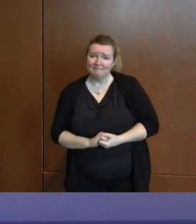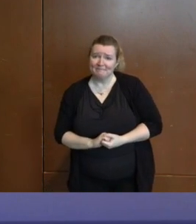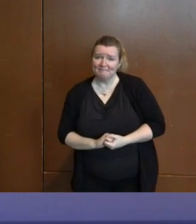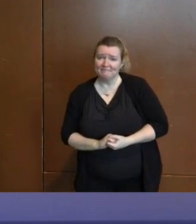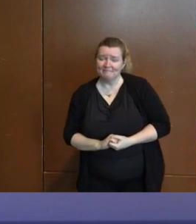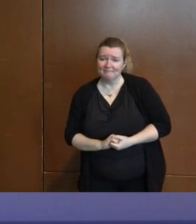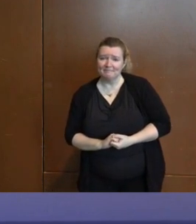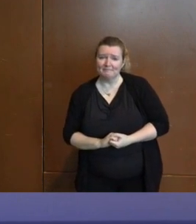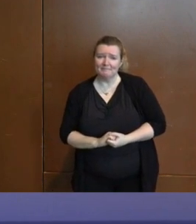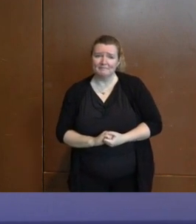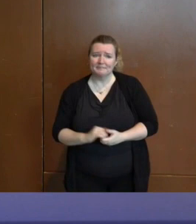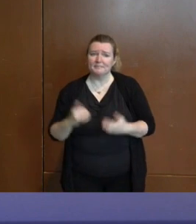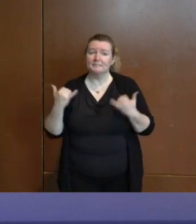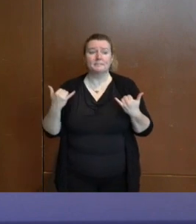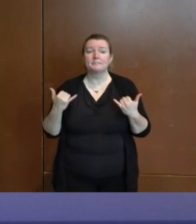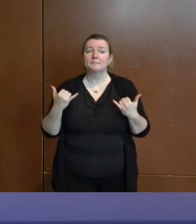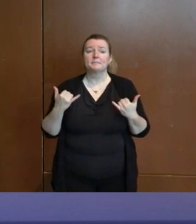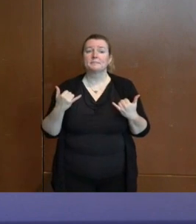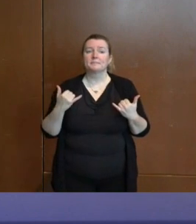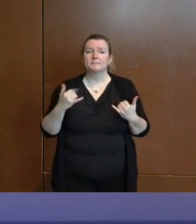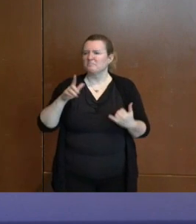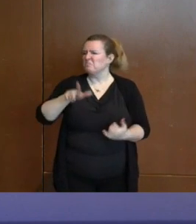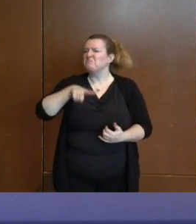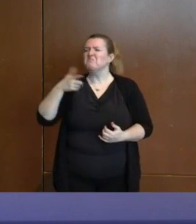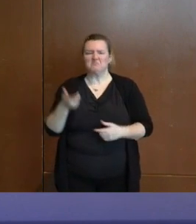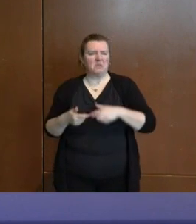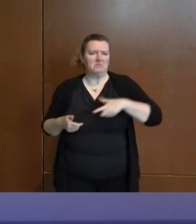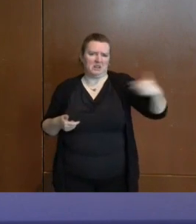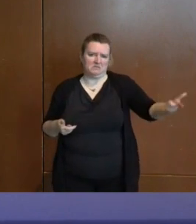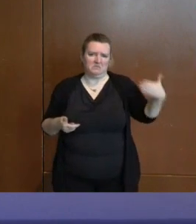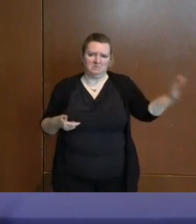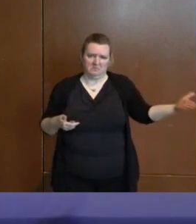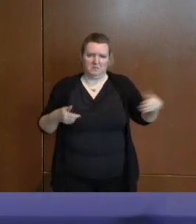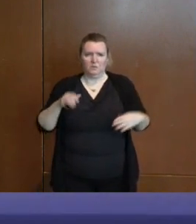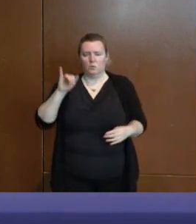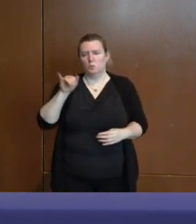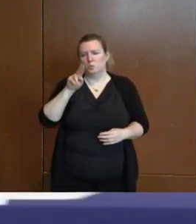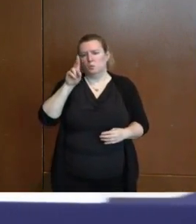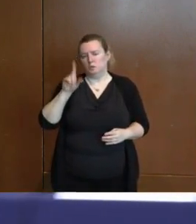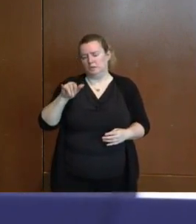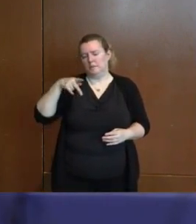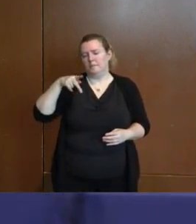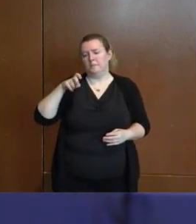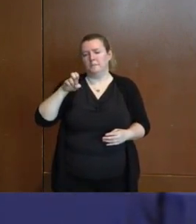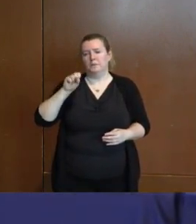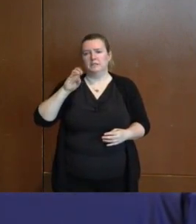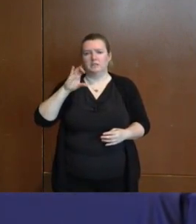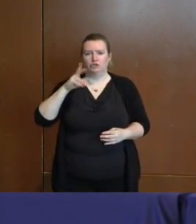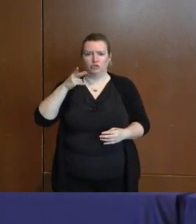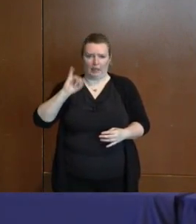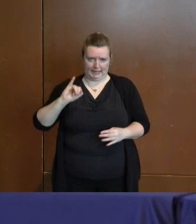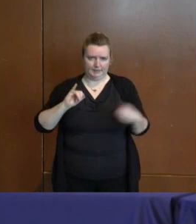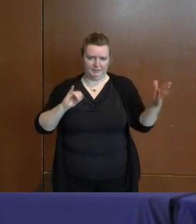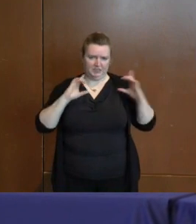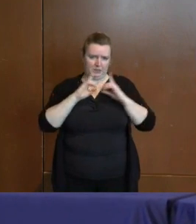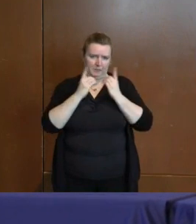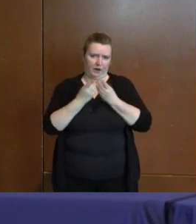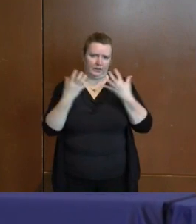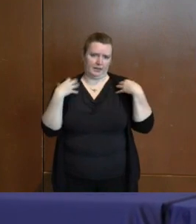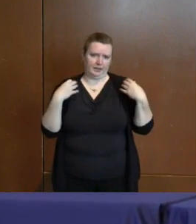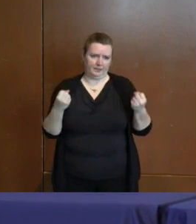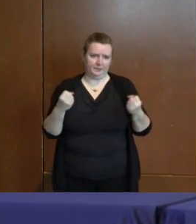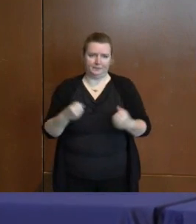the Commissioner of the Department of Health, Judy Persichilli. Judy? Thank you, Governor. Well, good afternoon. As I've shared in the past,